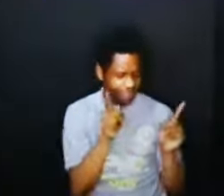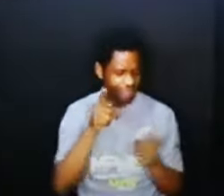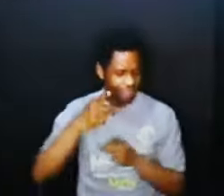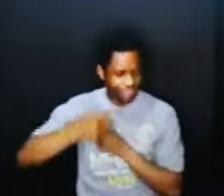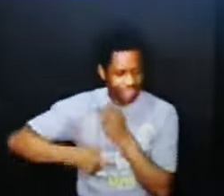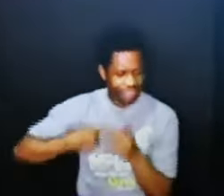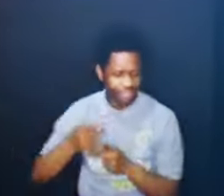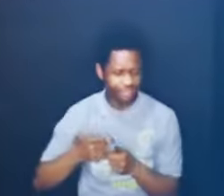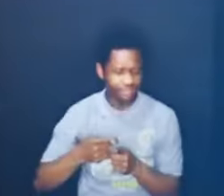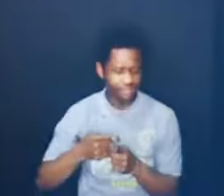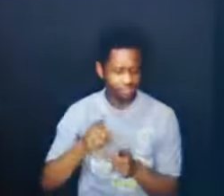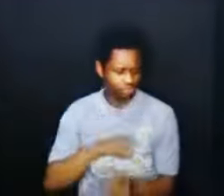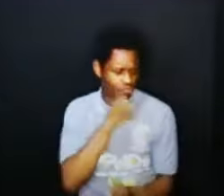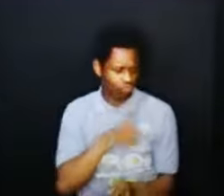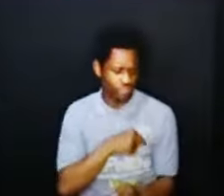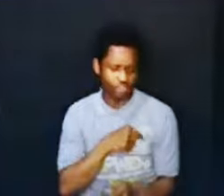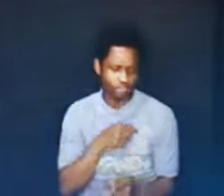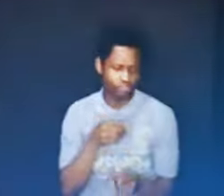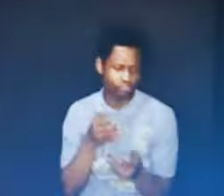righteousness